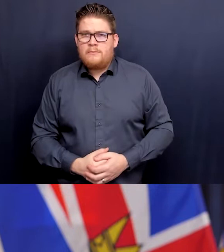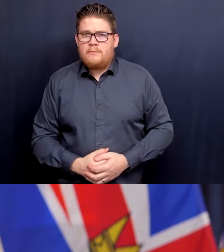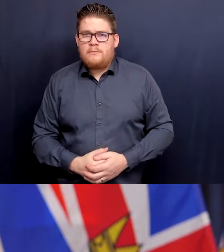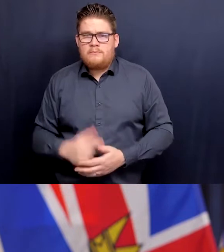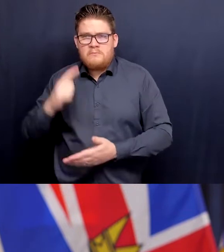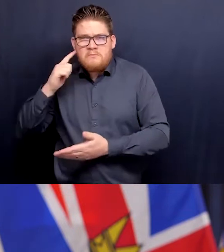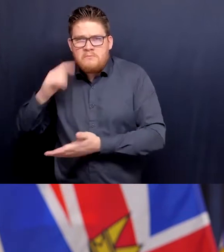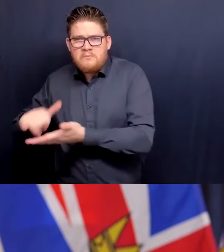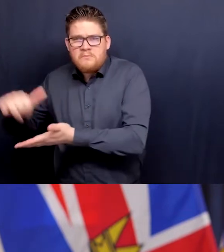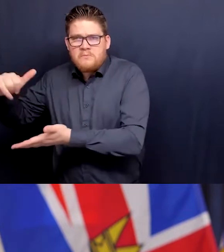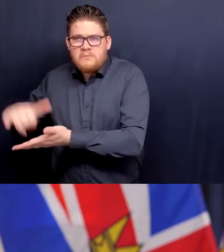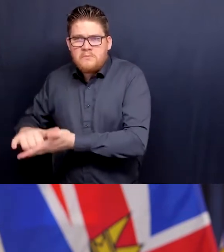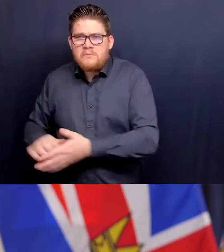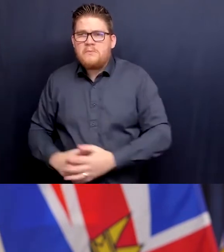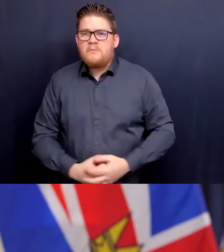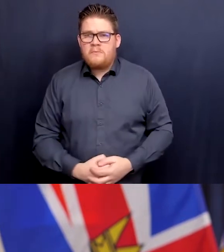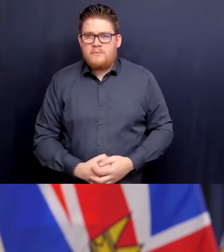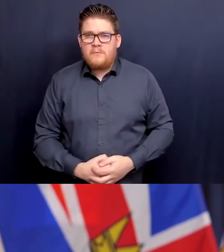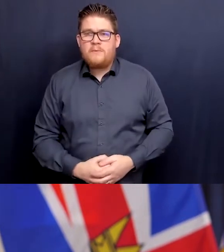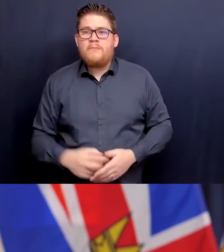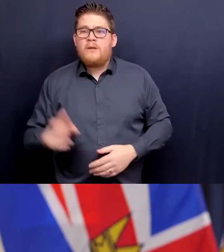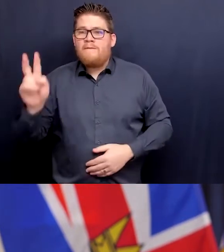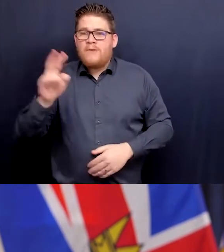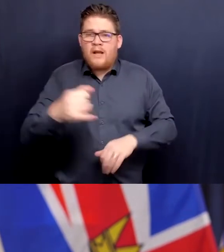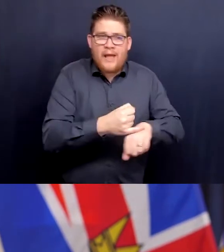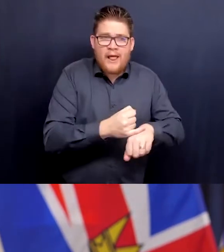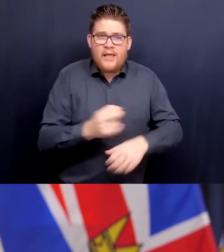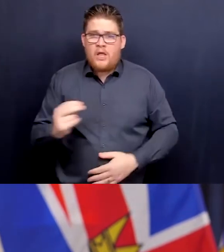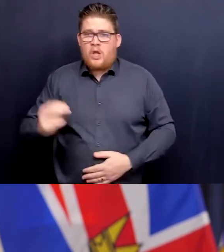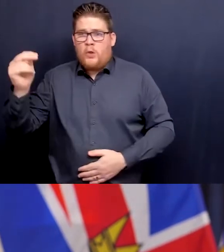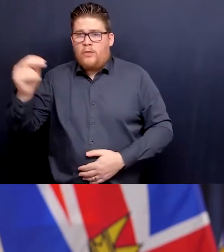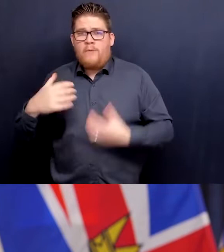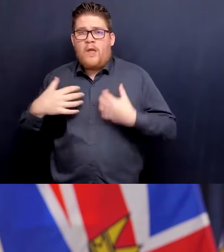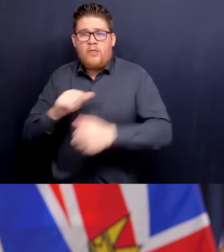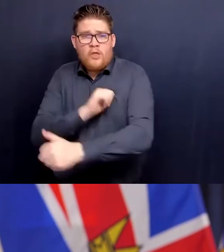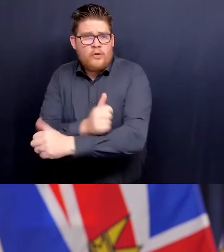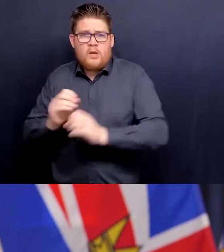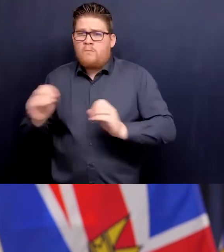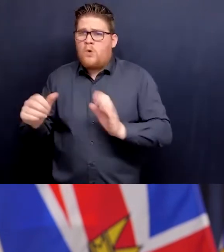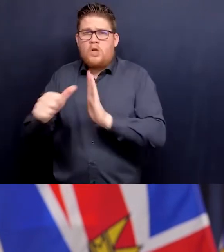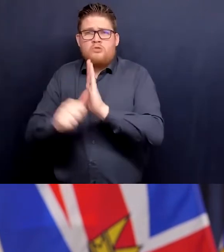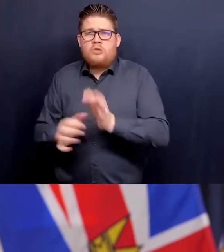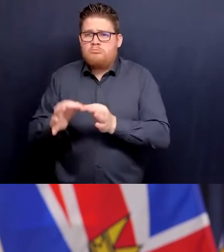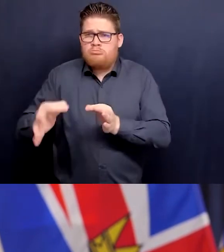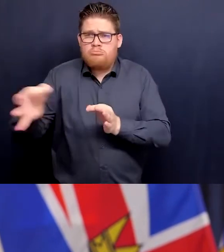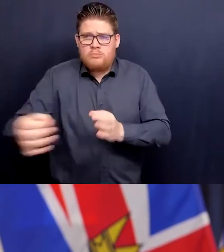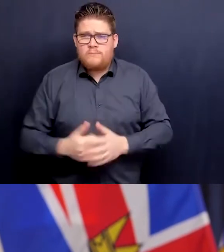No surgeries were postponed in the Vancouver Island Health Authority or the Northern Health Authority or the Provincial Health Services